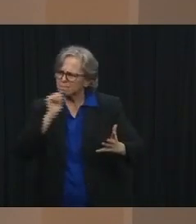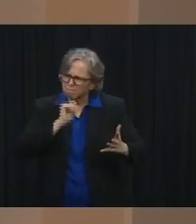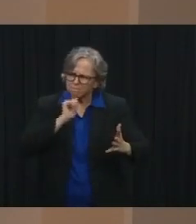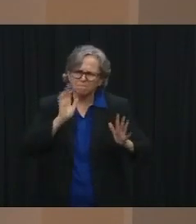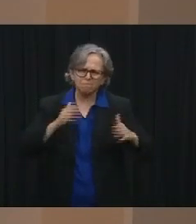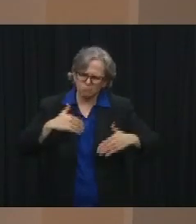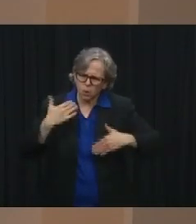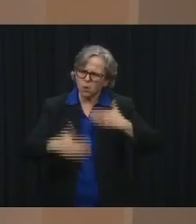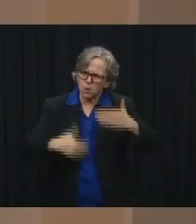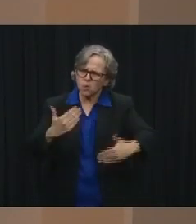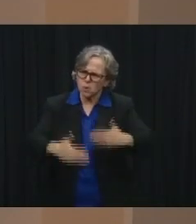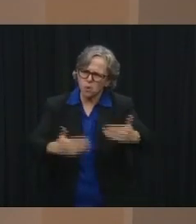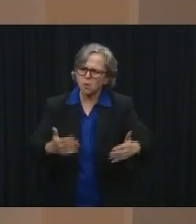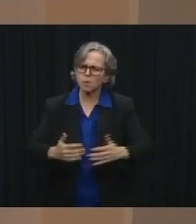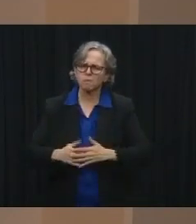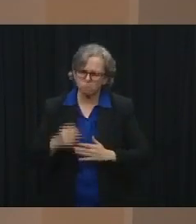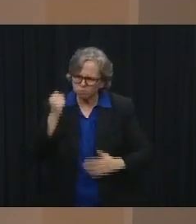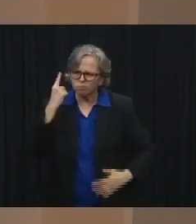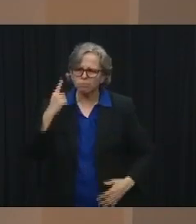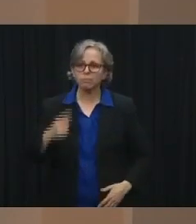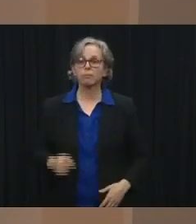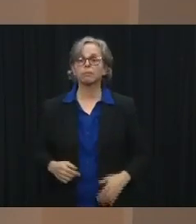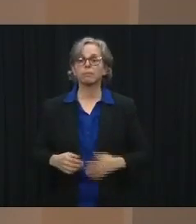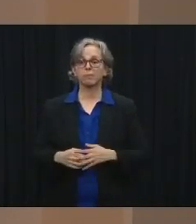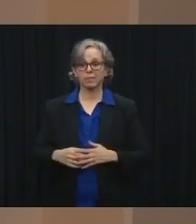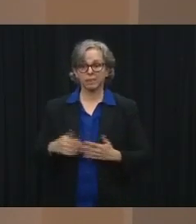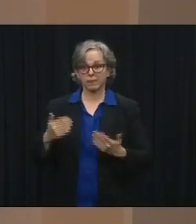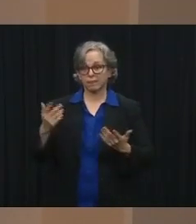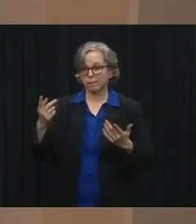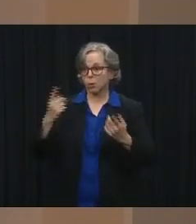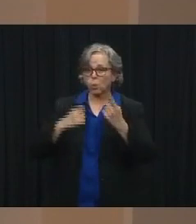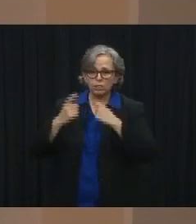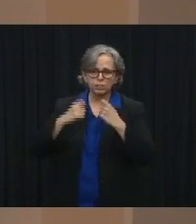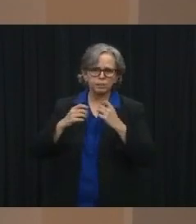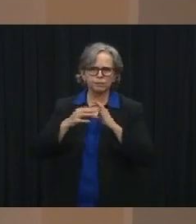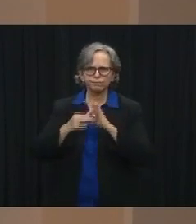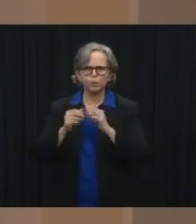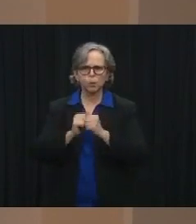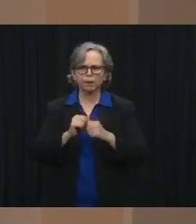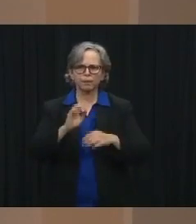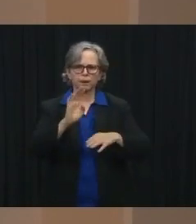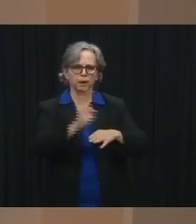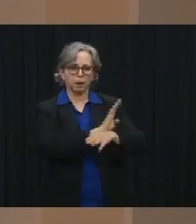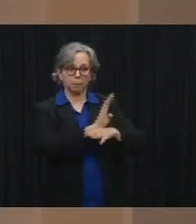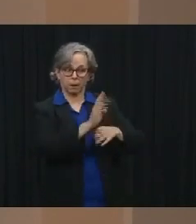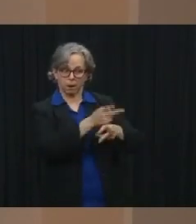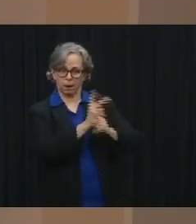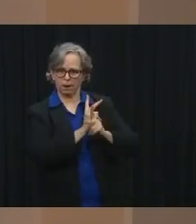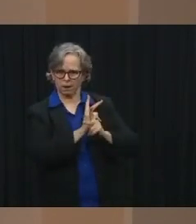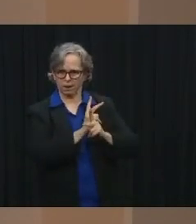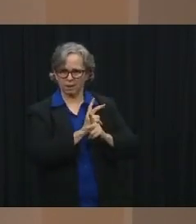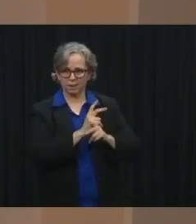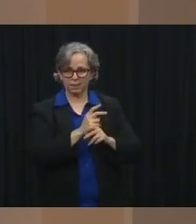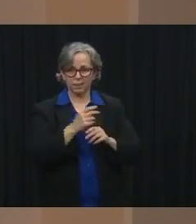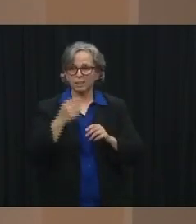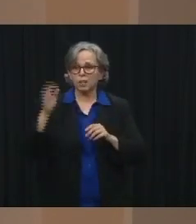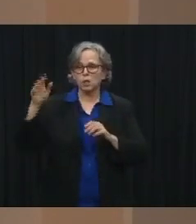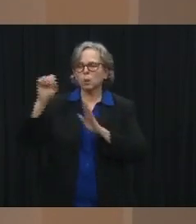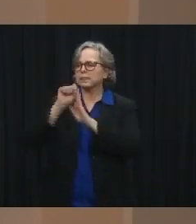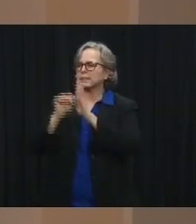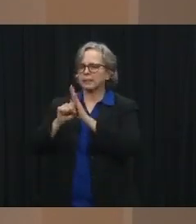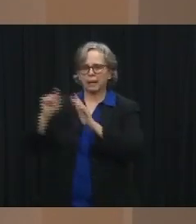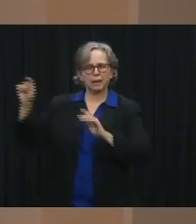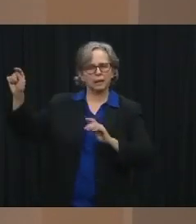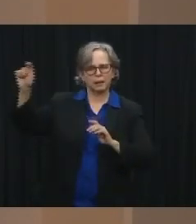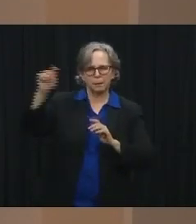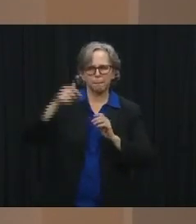lenders, okay? Every state's different on what we're allowed to do. Most of this is regulated at the federal level, but